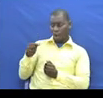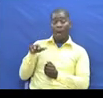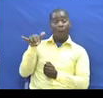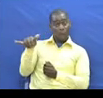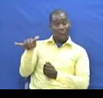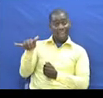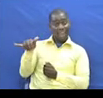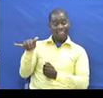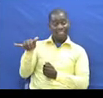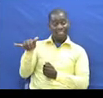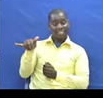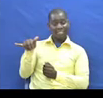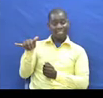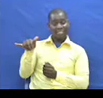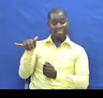C, comma Y.